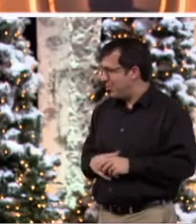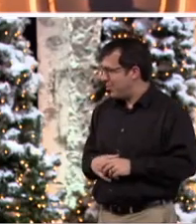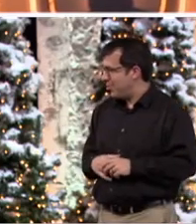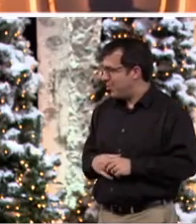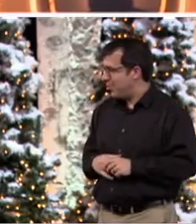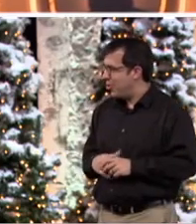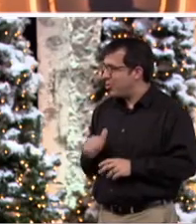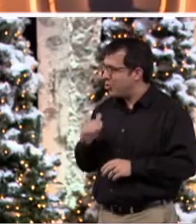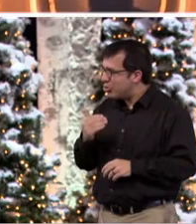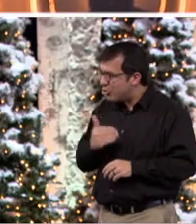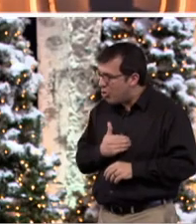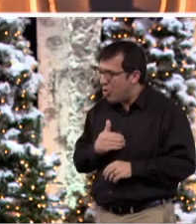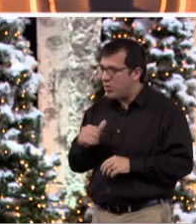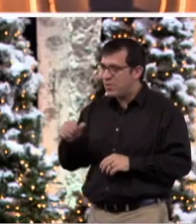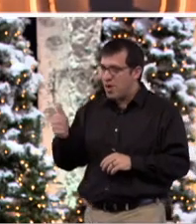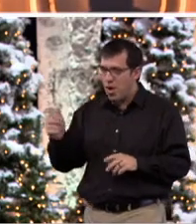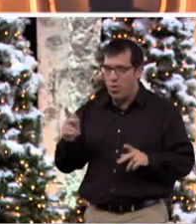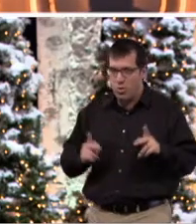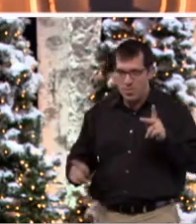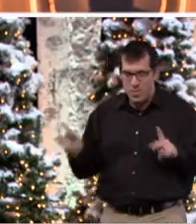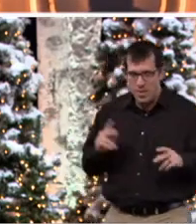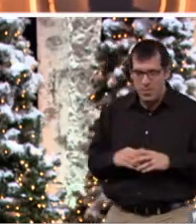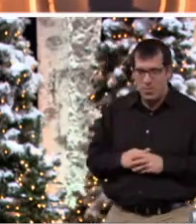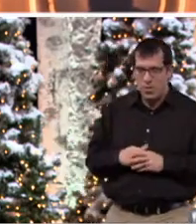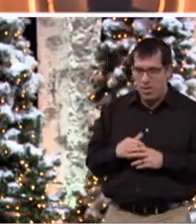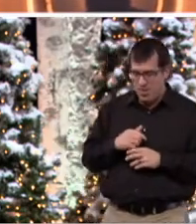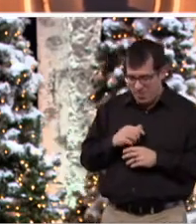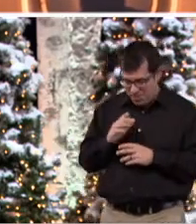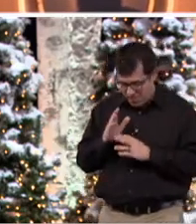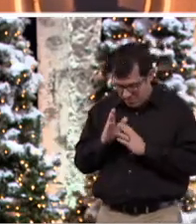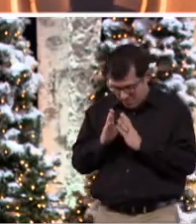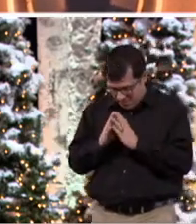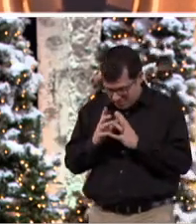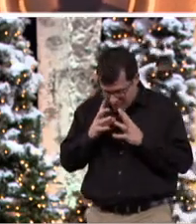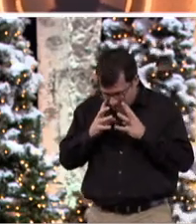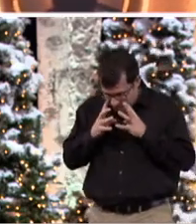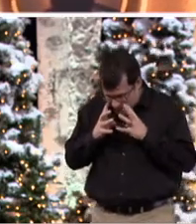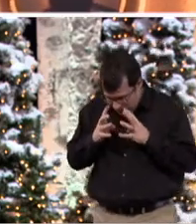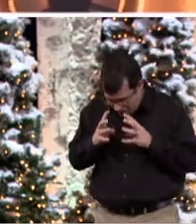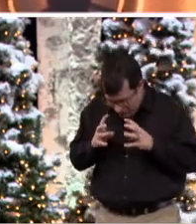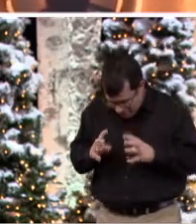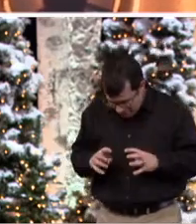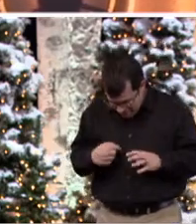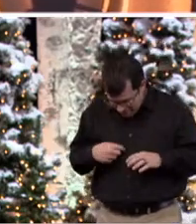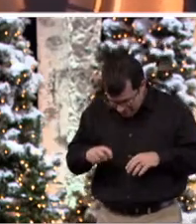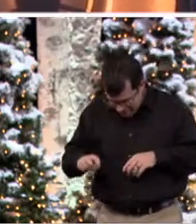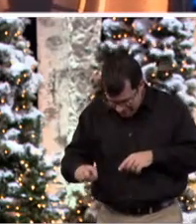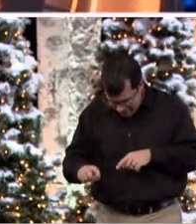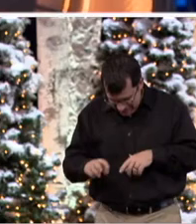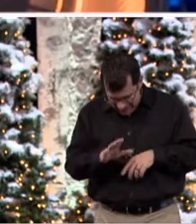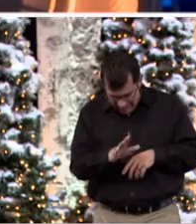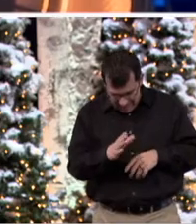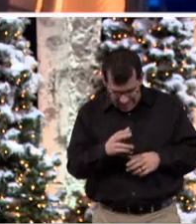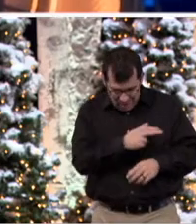The souls of others. And I bowed my head and I am sobbing, sitting next to his hospital